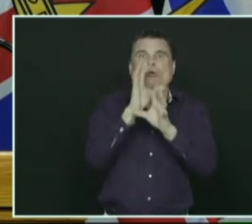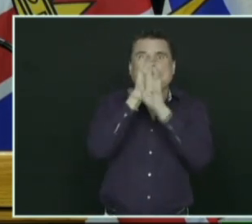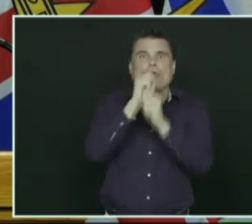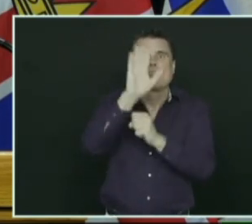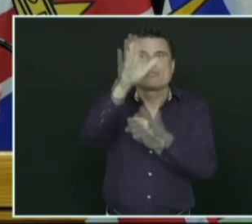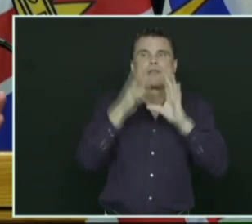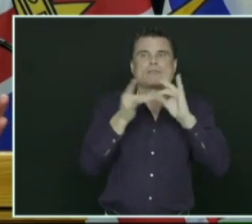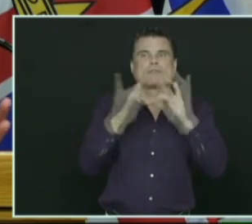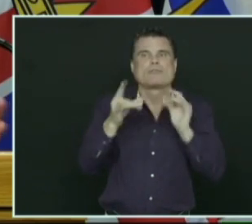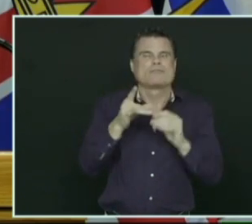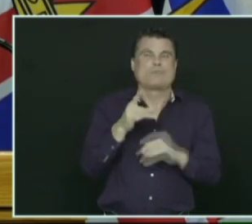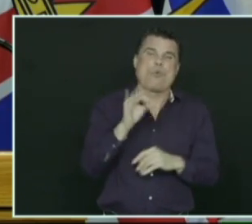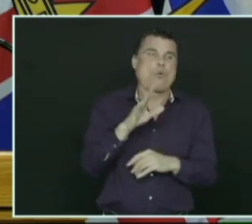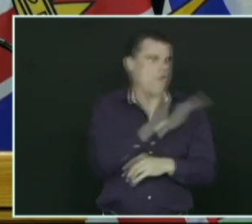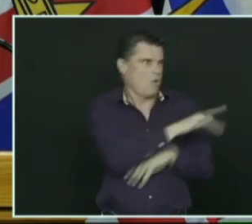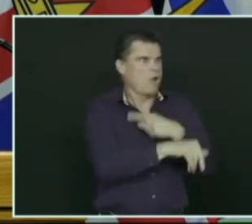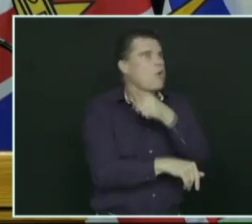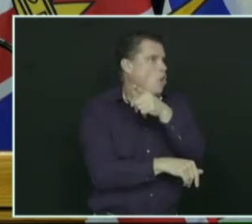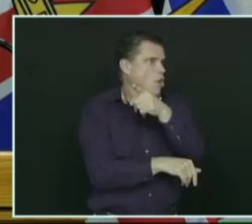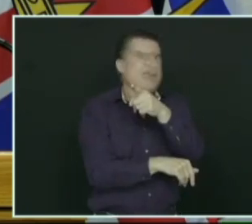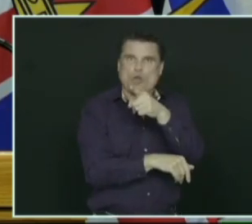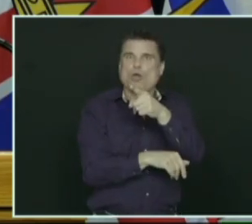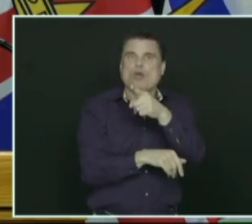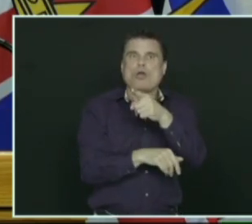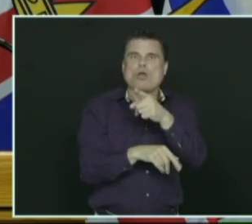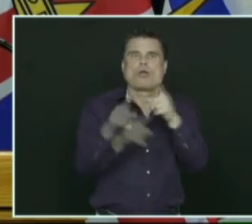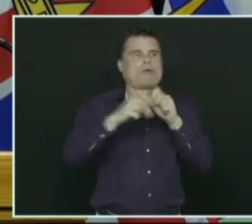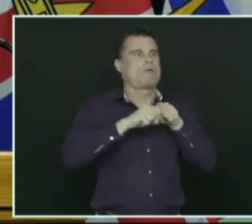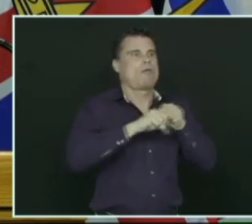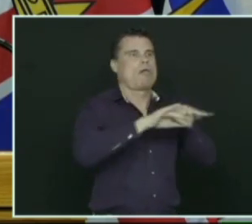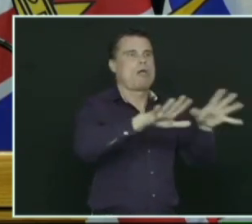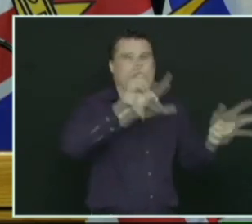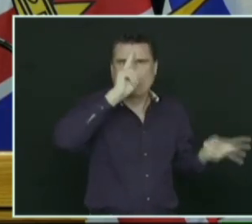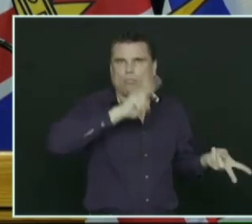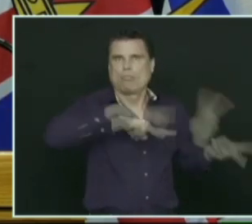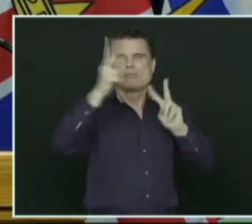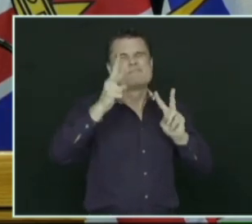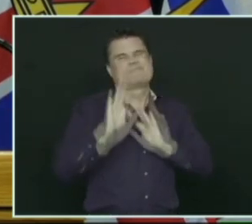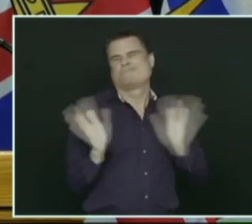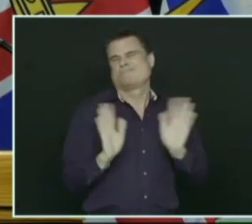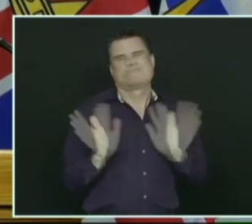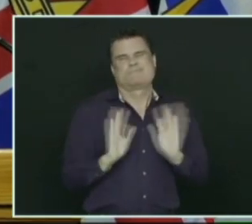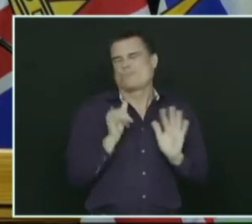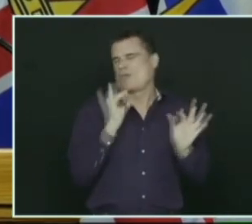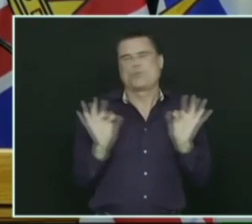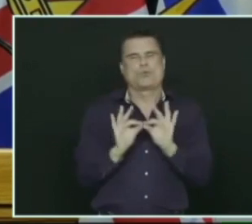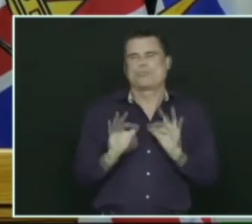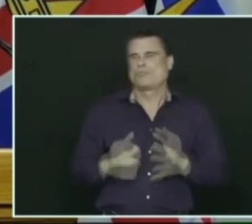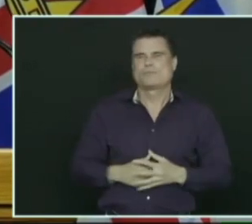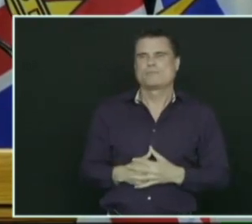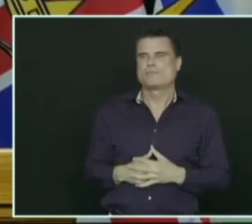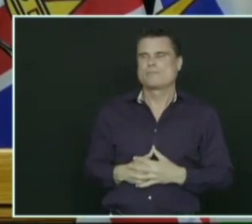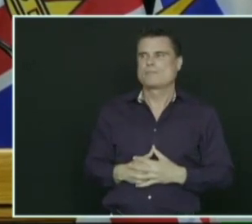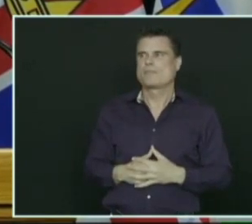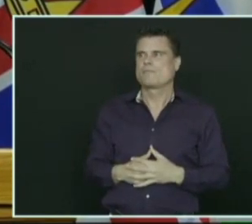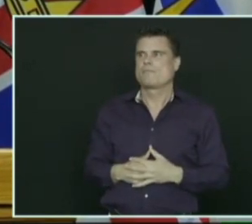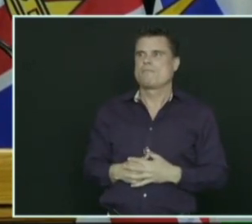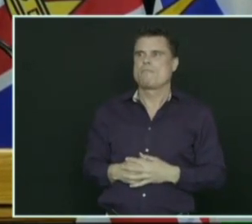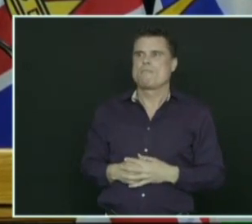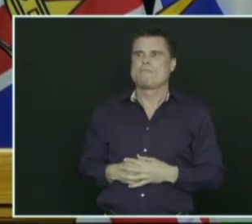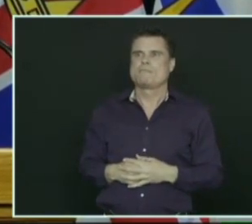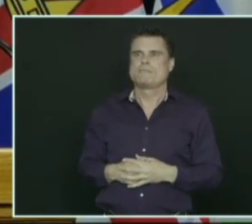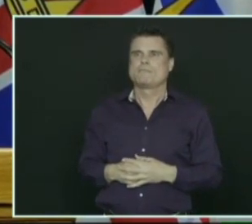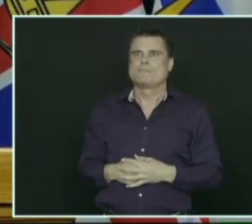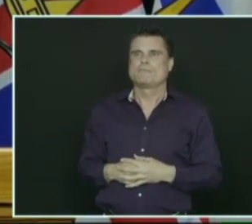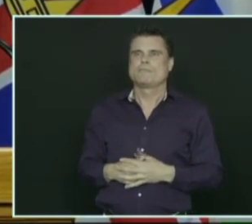it that it may still continue at a lower level, even if it wanes somewhat with the warmer